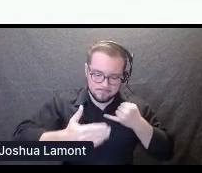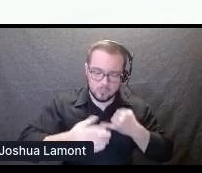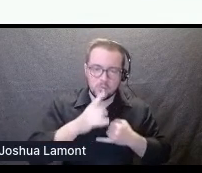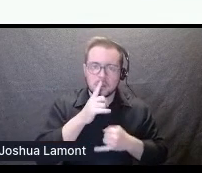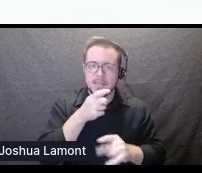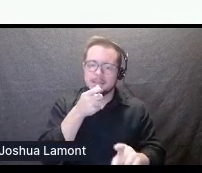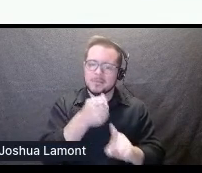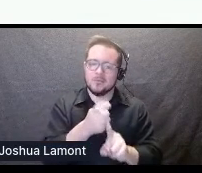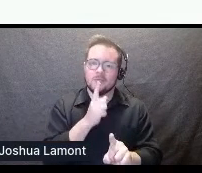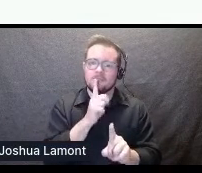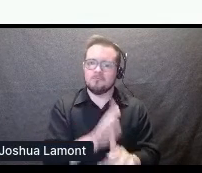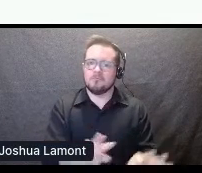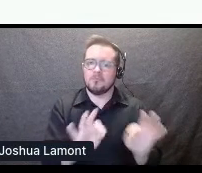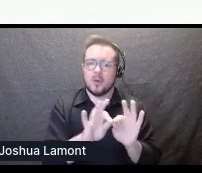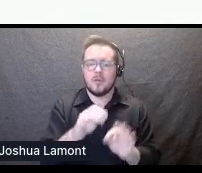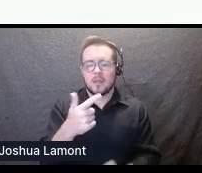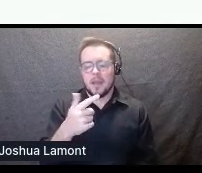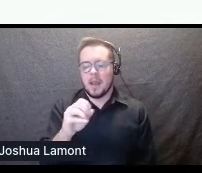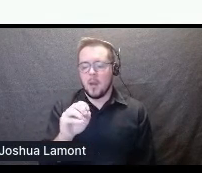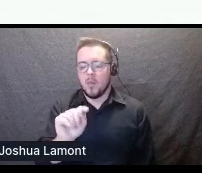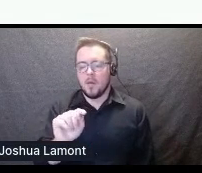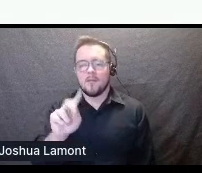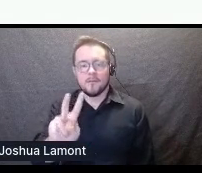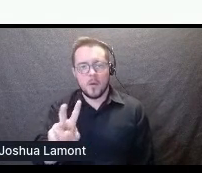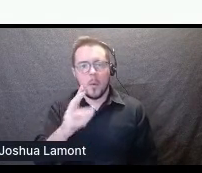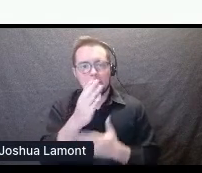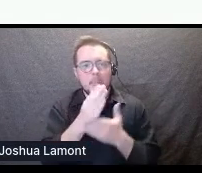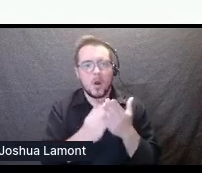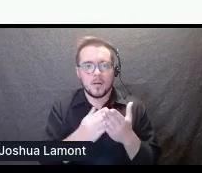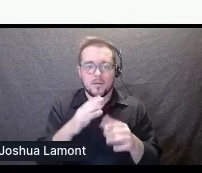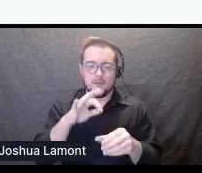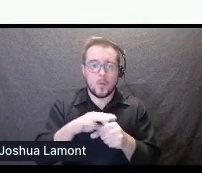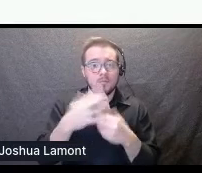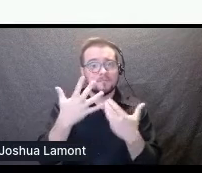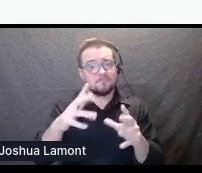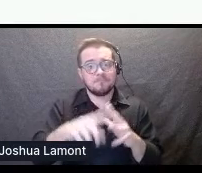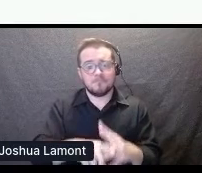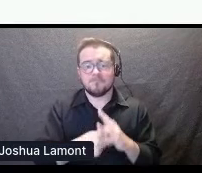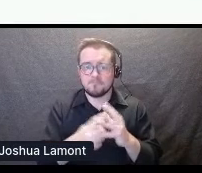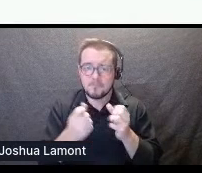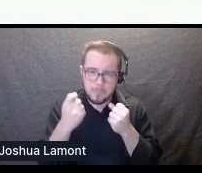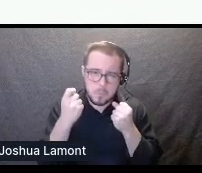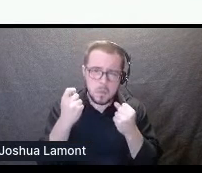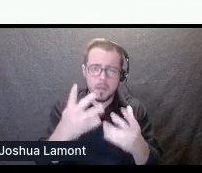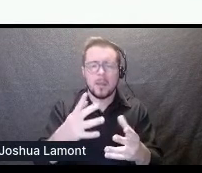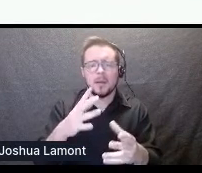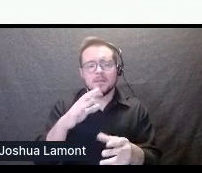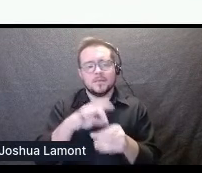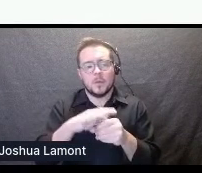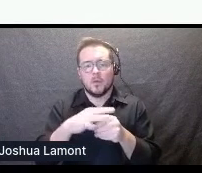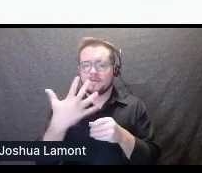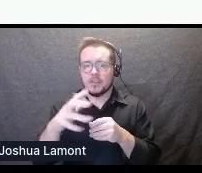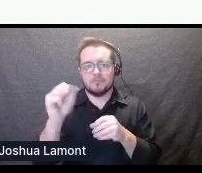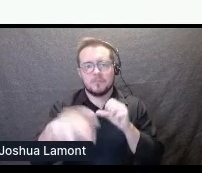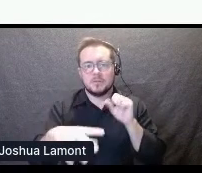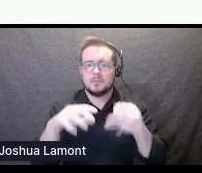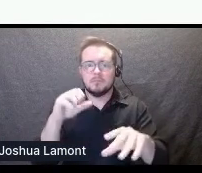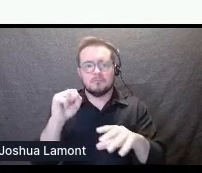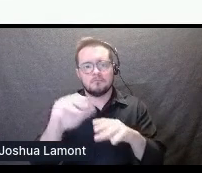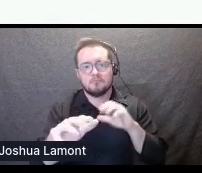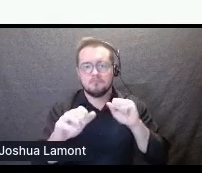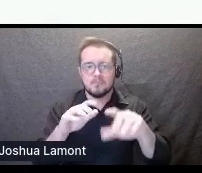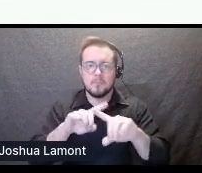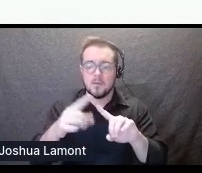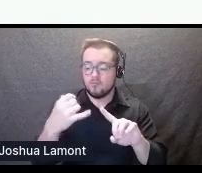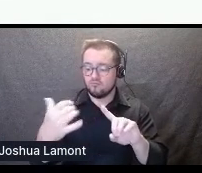vote portion of the electoral cycle. Voting has already started. Millions of ballots have already been cast. But our work for the month ahead is to